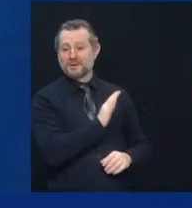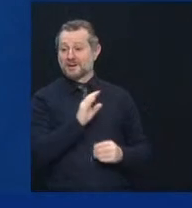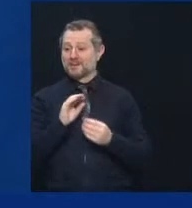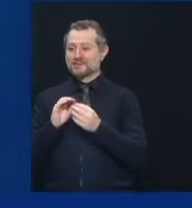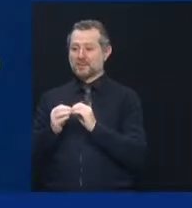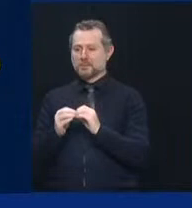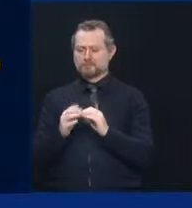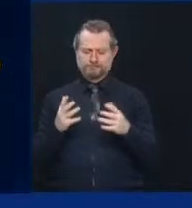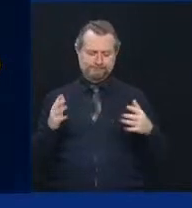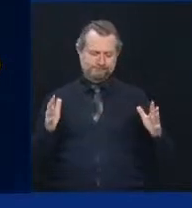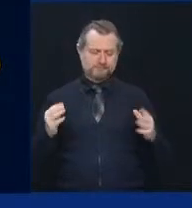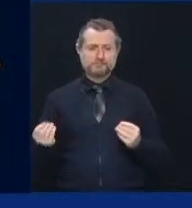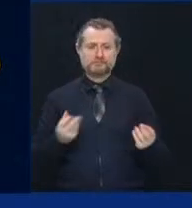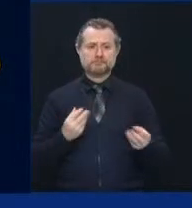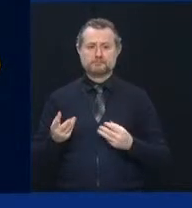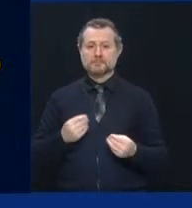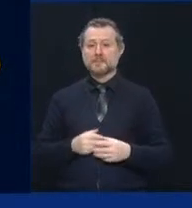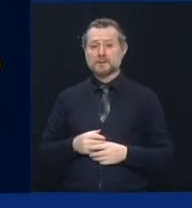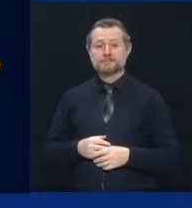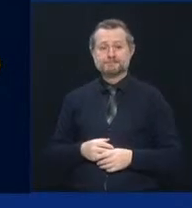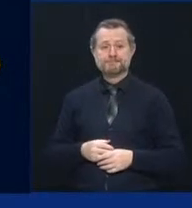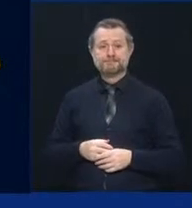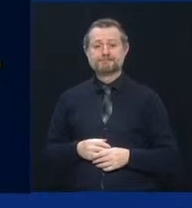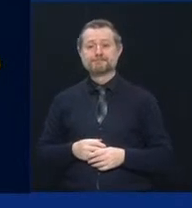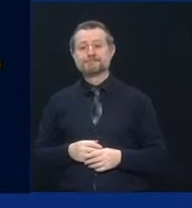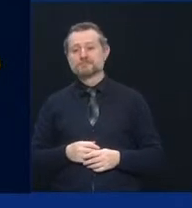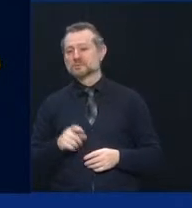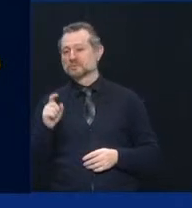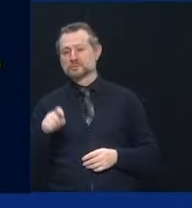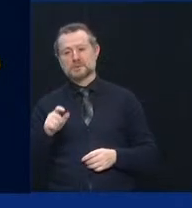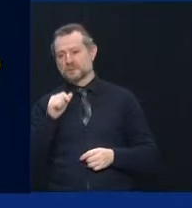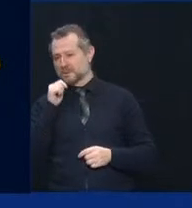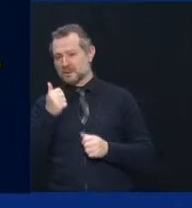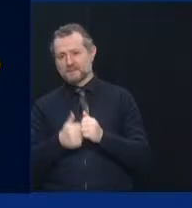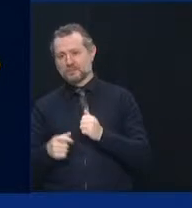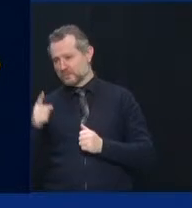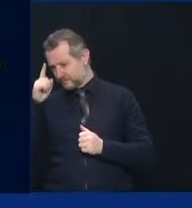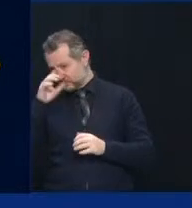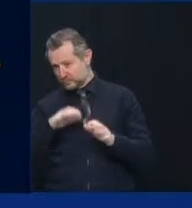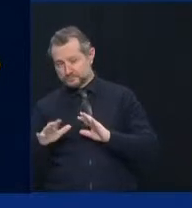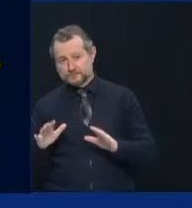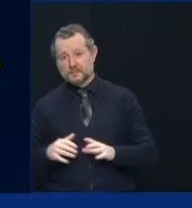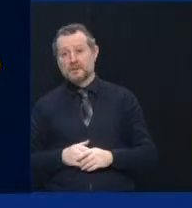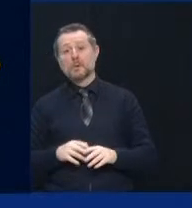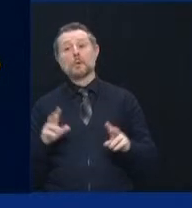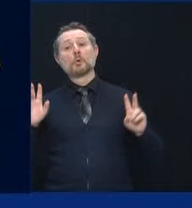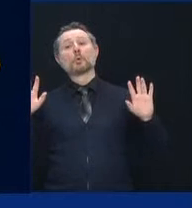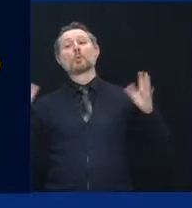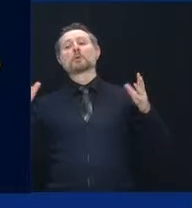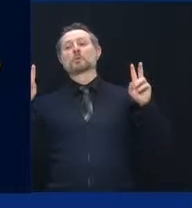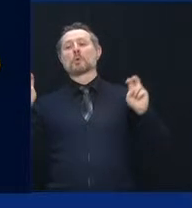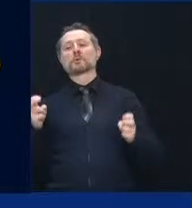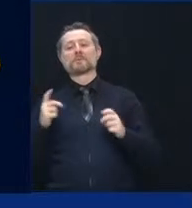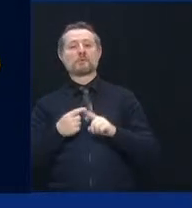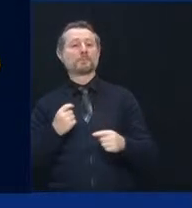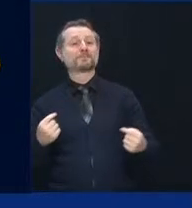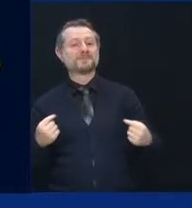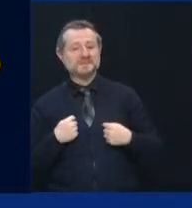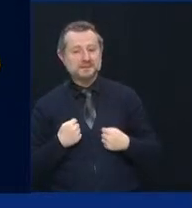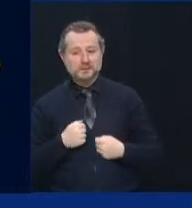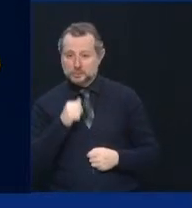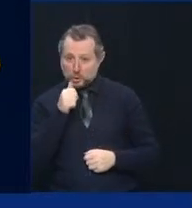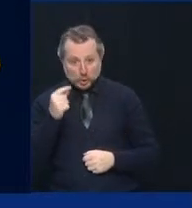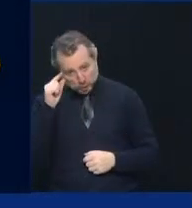period. So there shouldn't be any confusion. Great quotes from me. Don't be a turkey. not one of